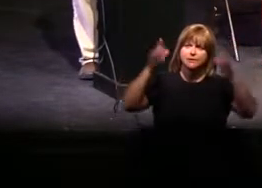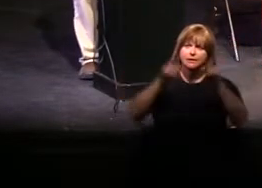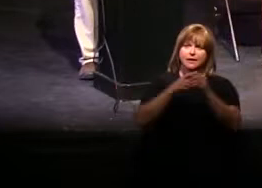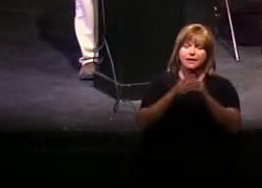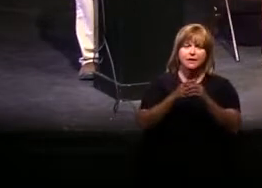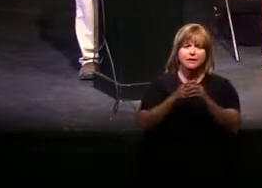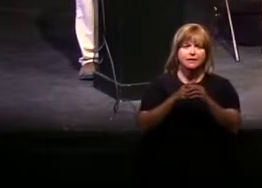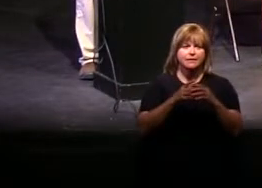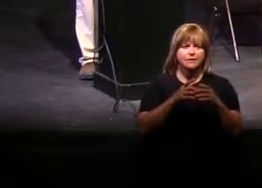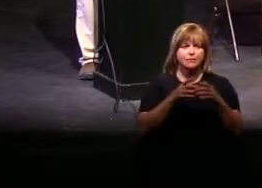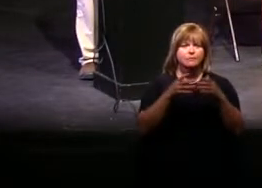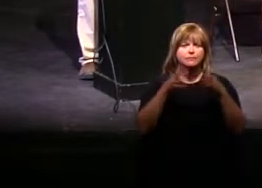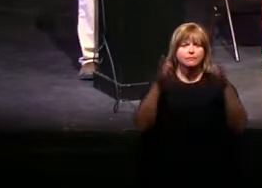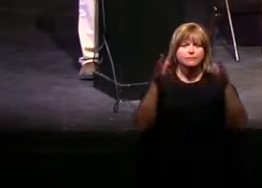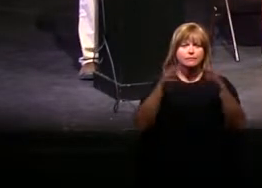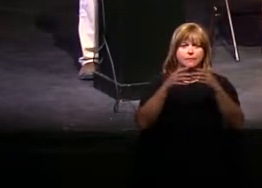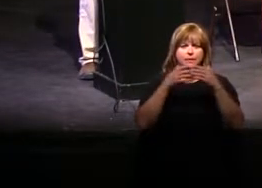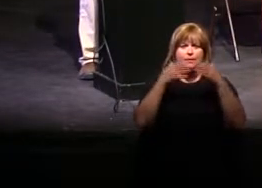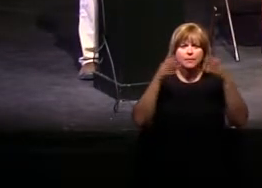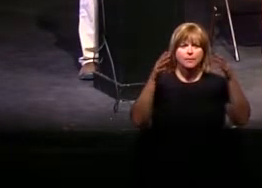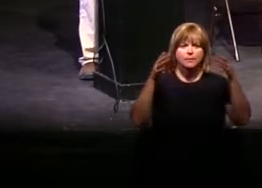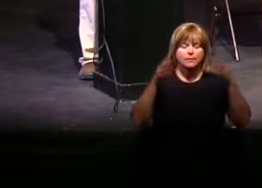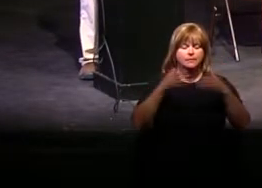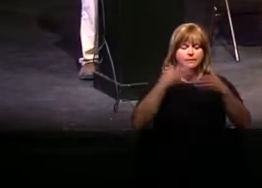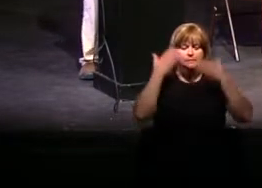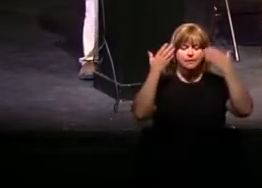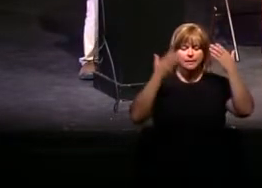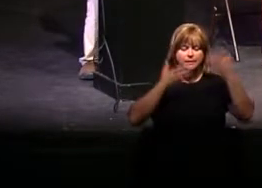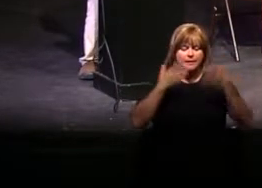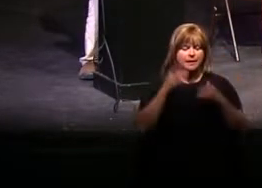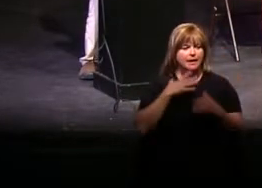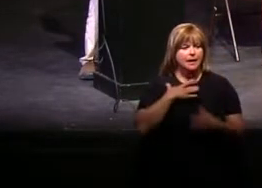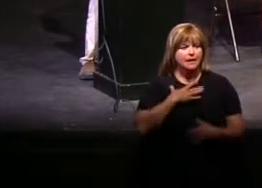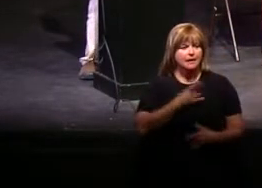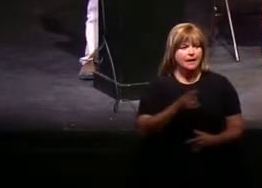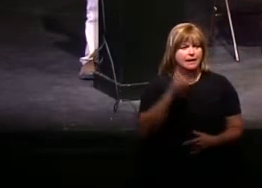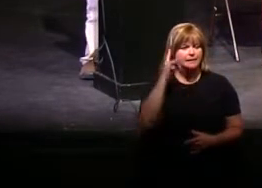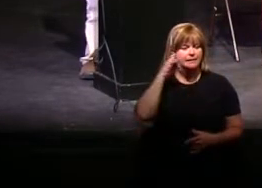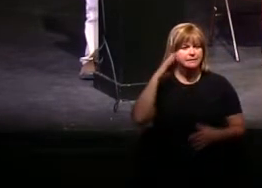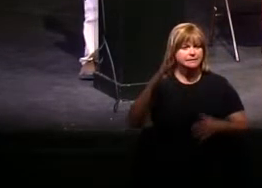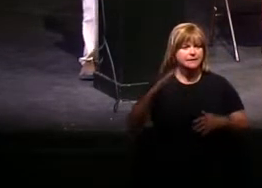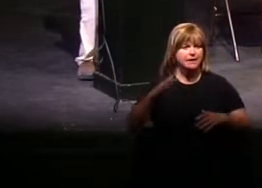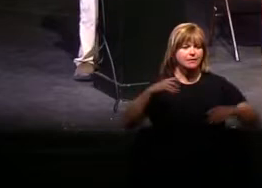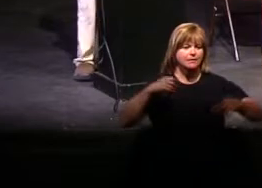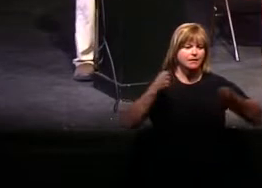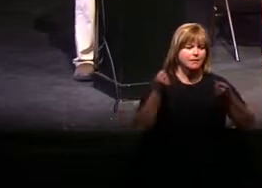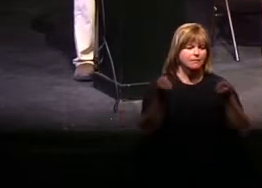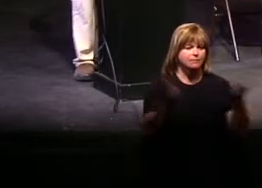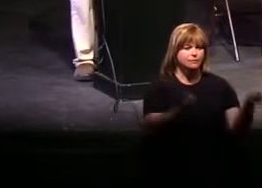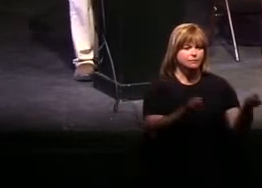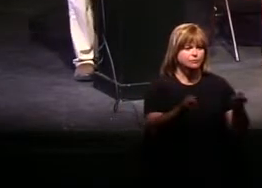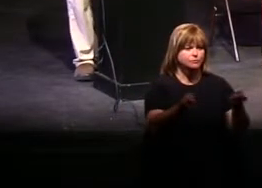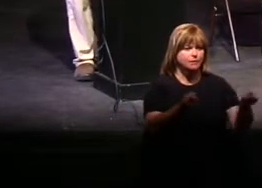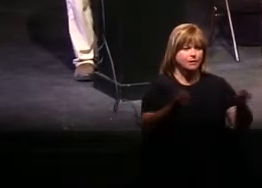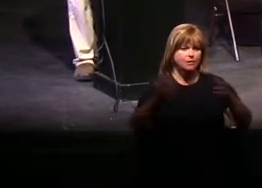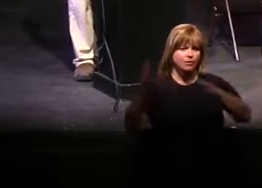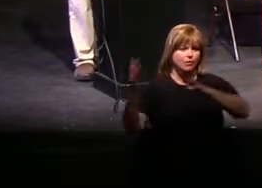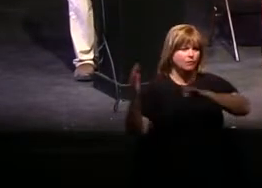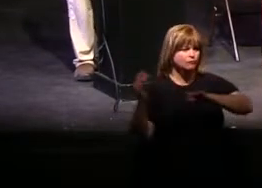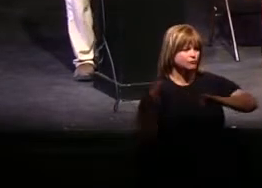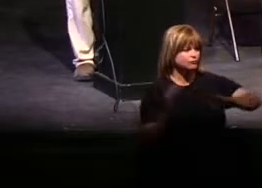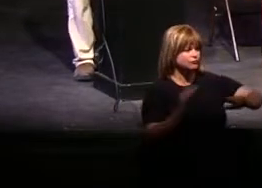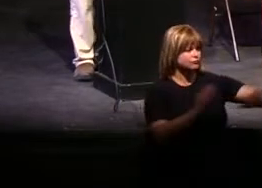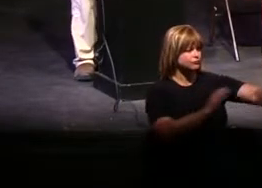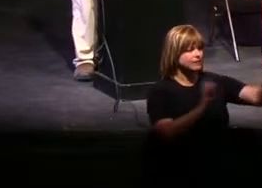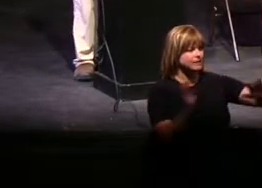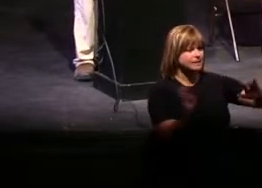her black nostrils too. I like the sound of the southbound truck blowing by, headed east.